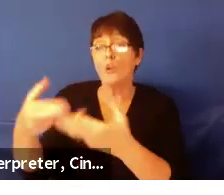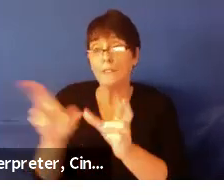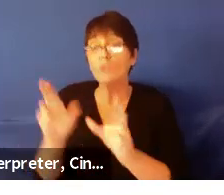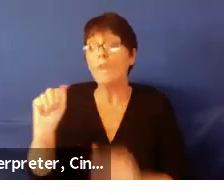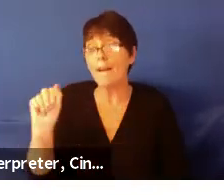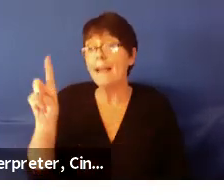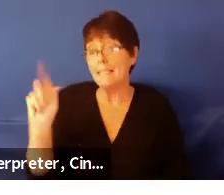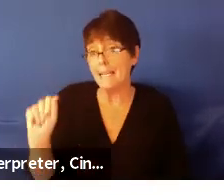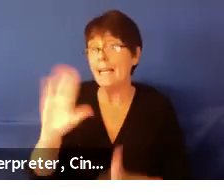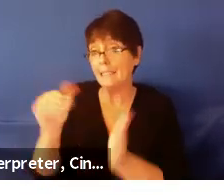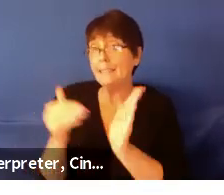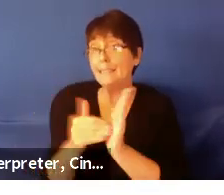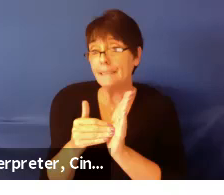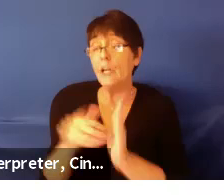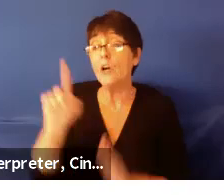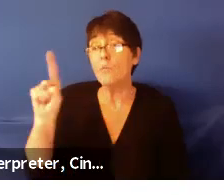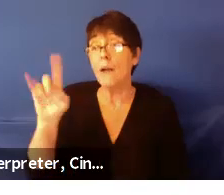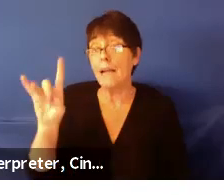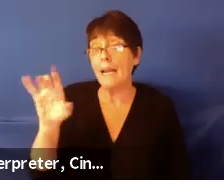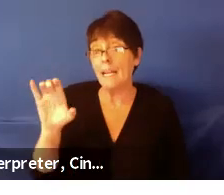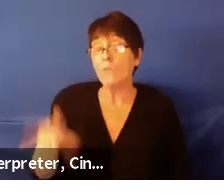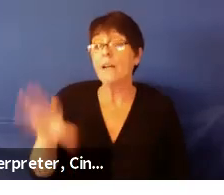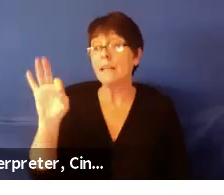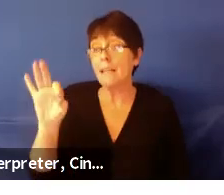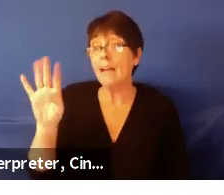ADA center at